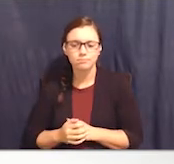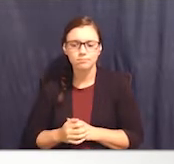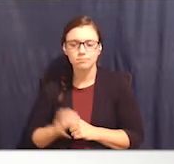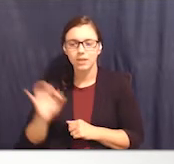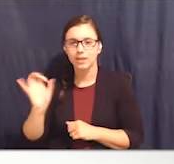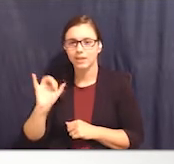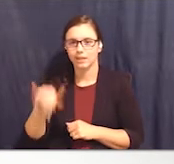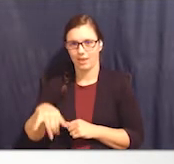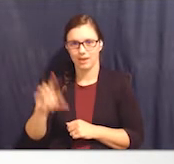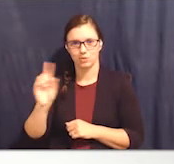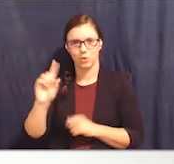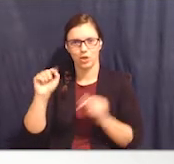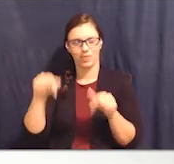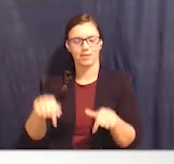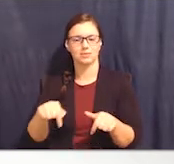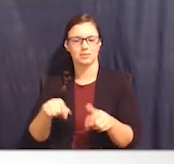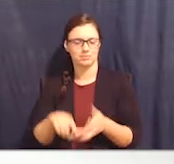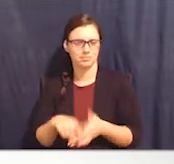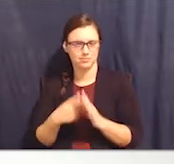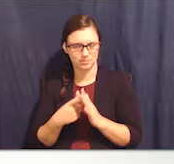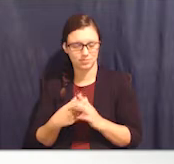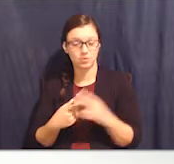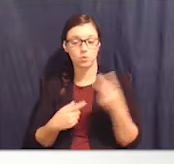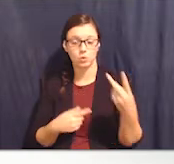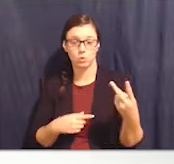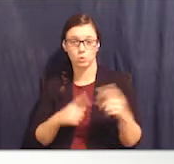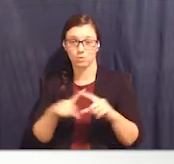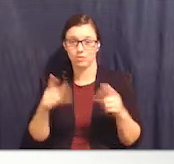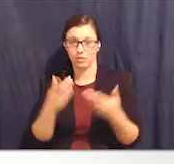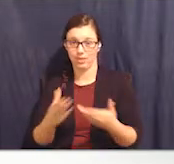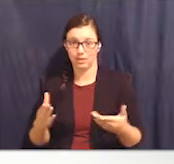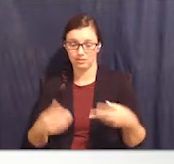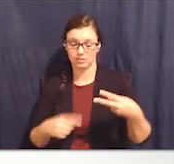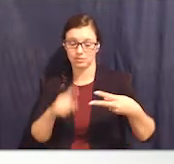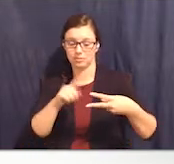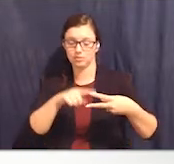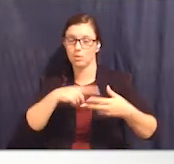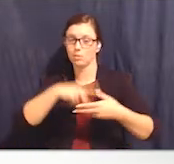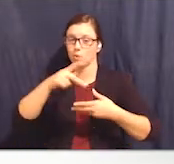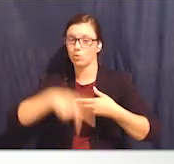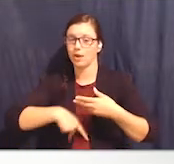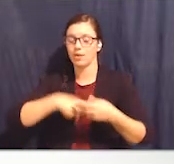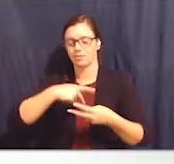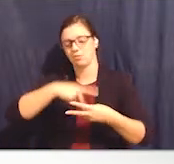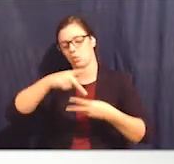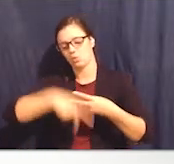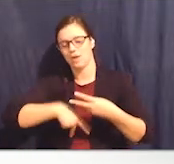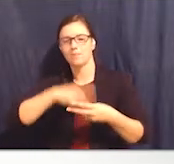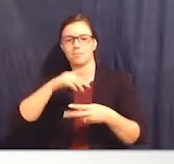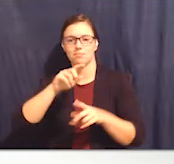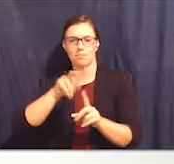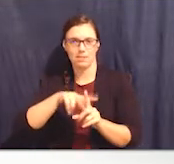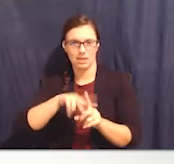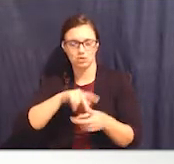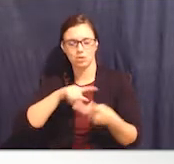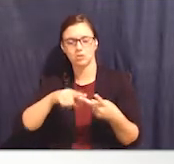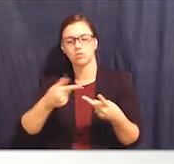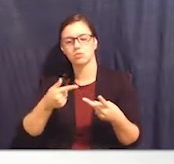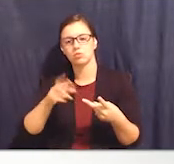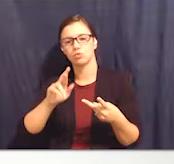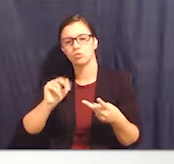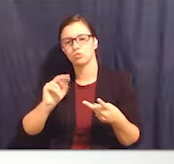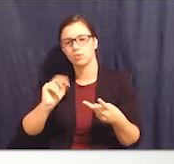coordinator. They can pay mentors if they want to do that, because most of these programs all have mentors that are there to support. We know that students